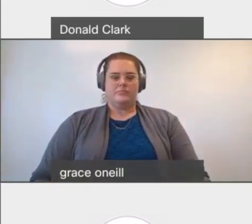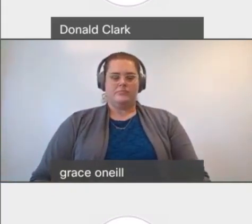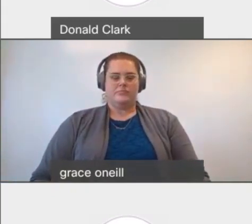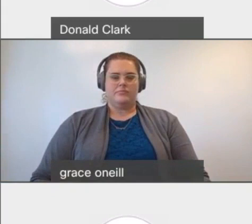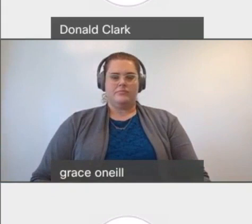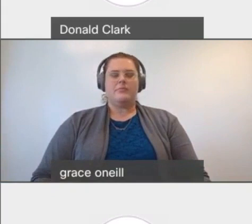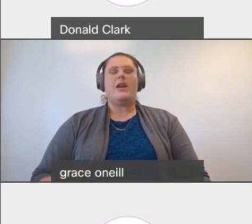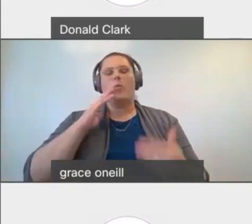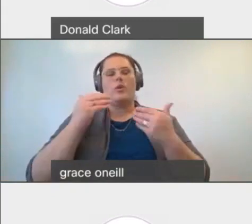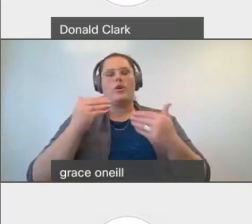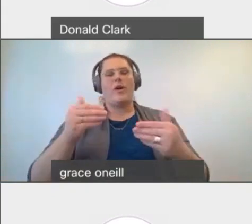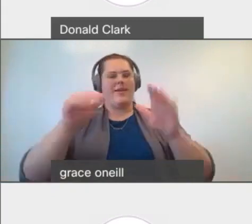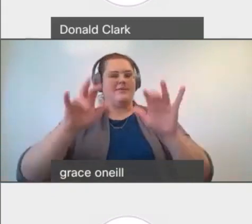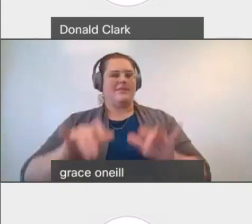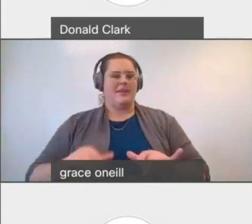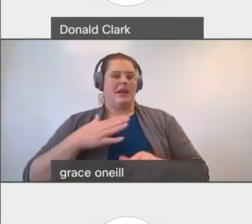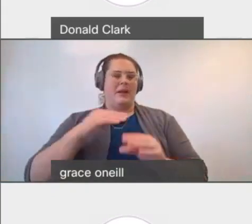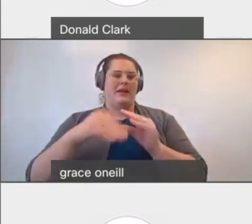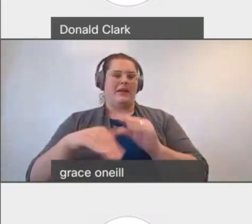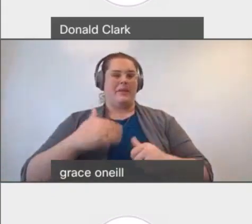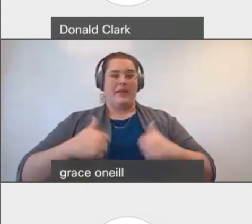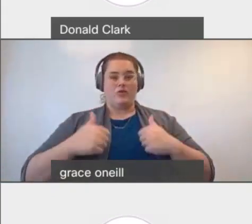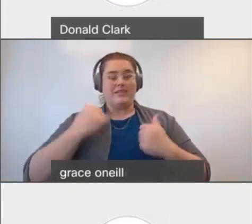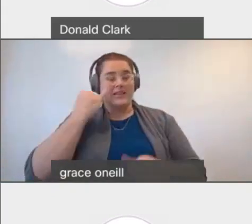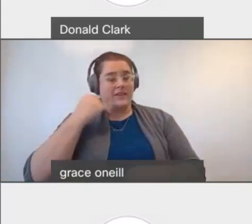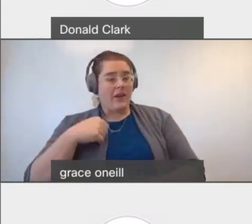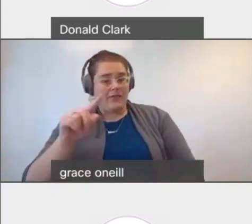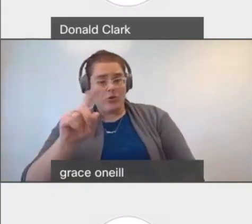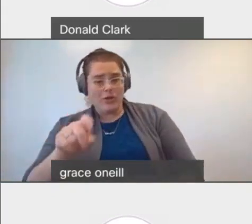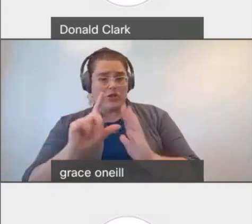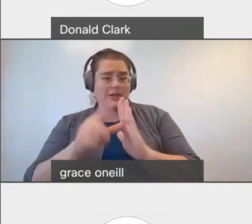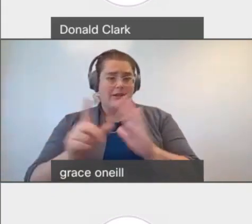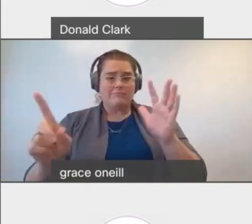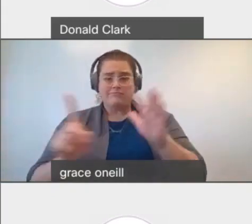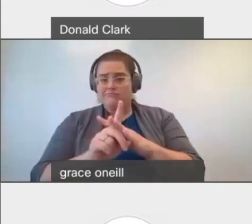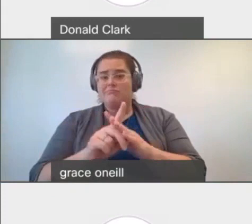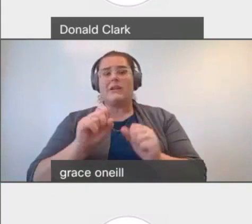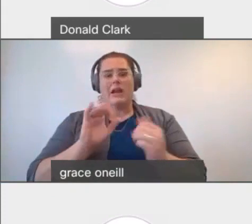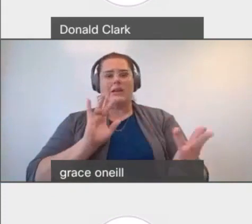email in the chat box. So if you have other questions, I guess I wanted to emphasize again that